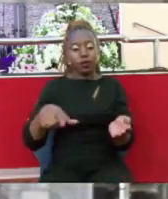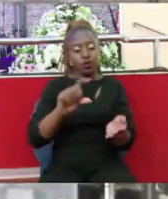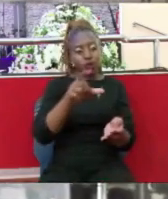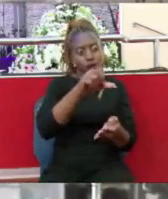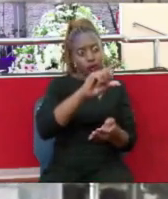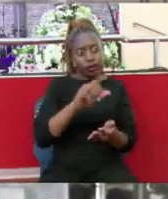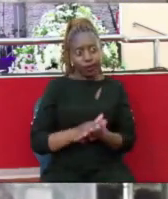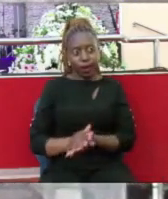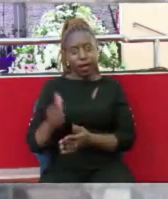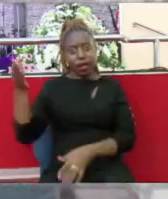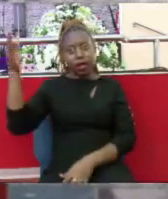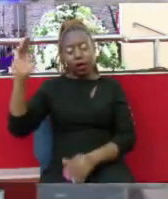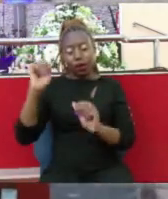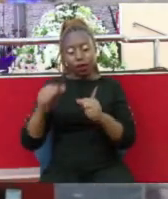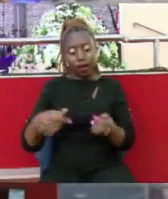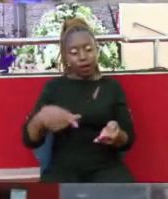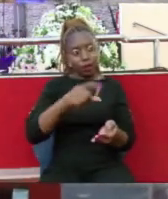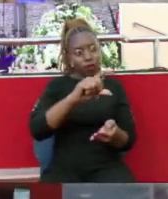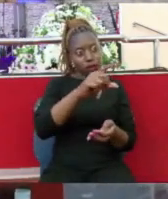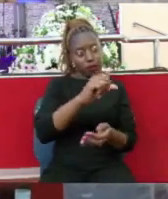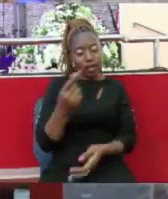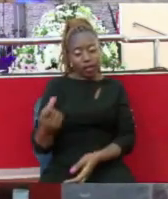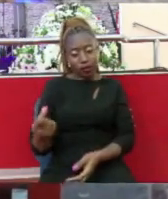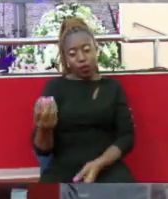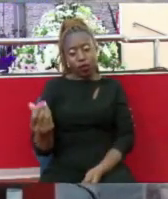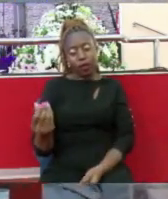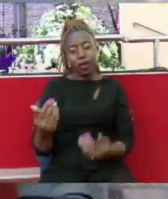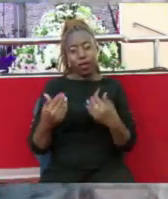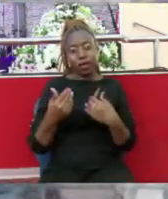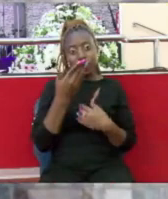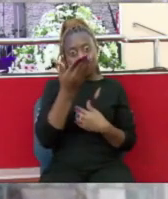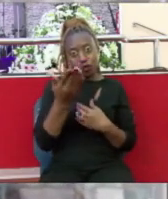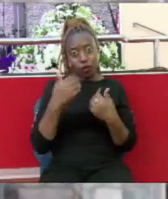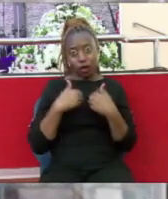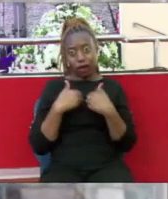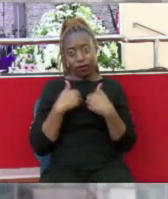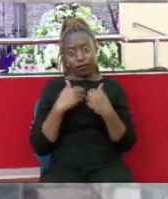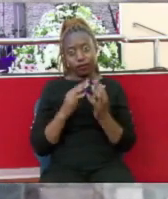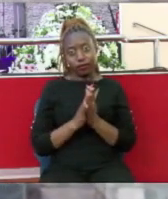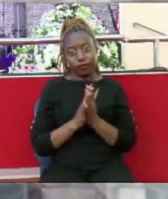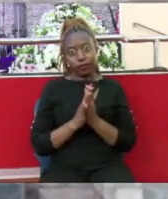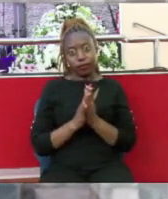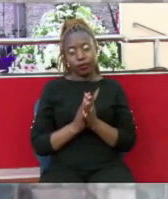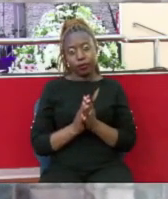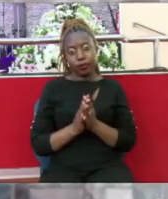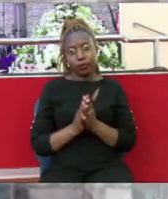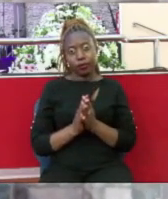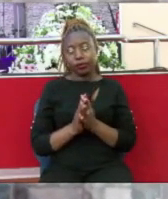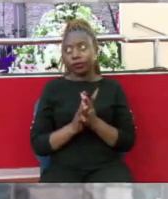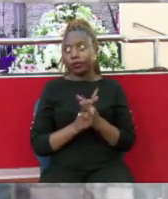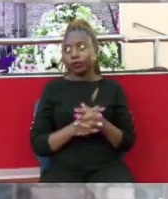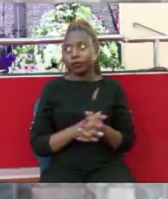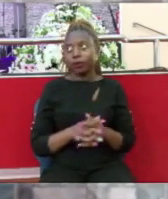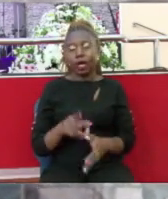multiplies. God can multiply that small money that you have. Look at the leftovers, 12